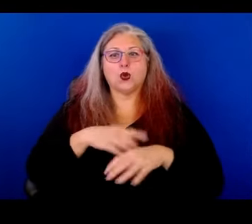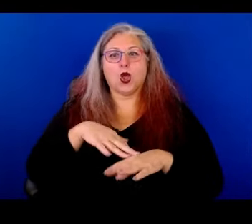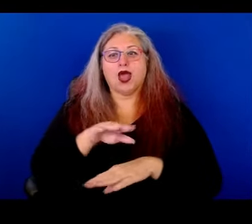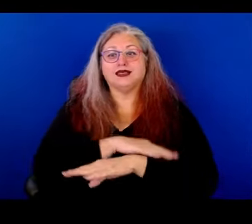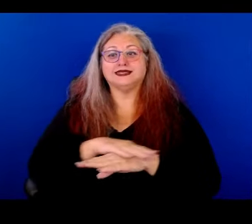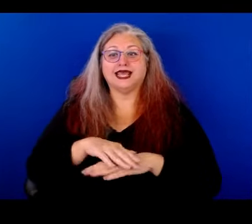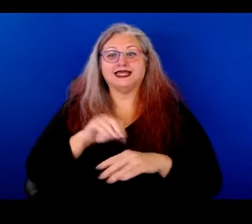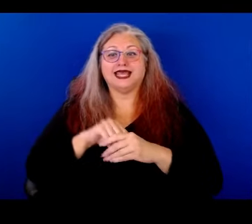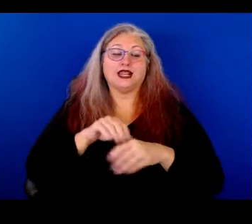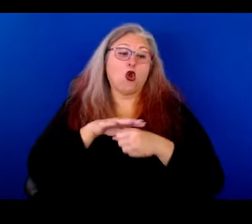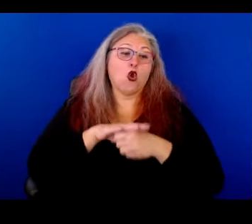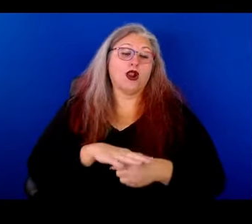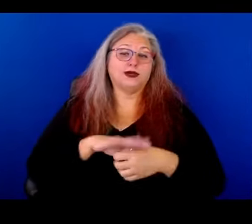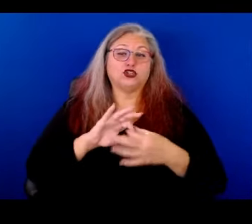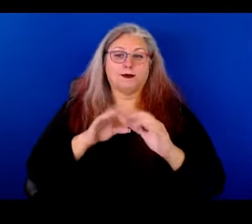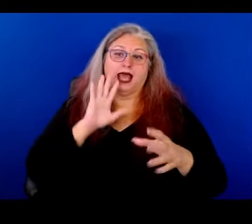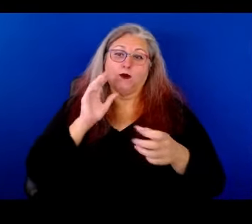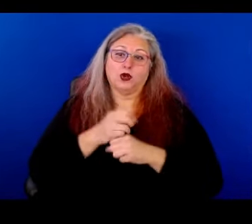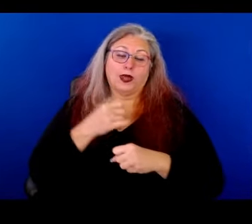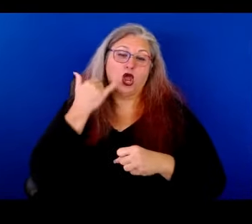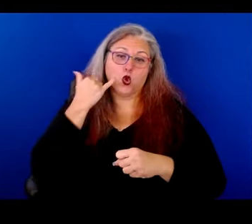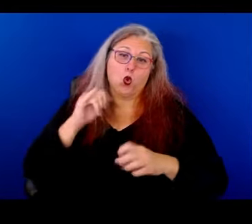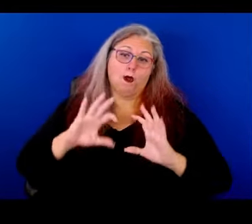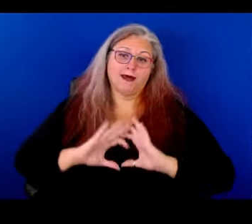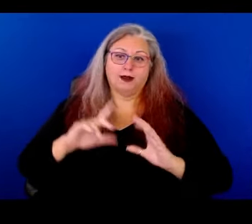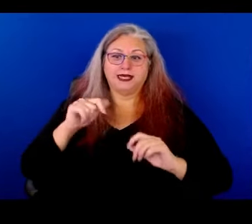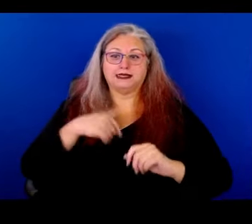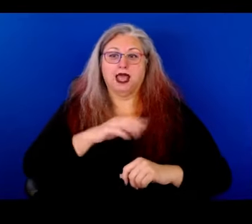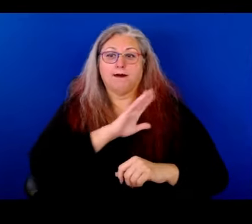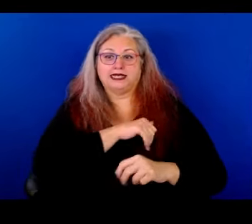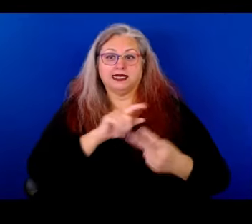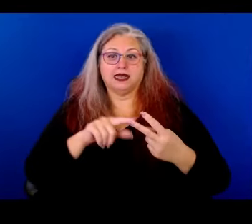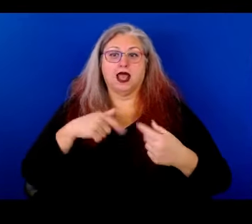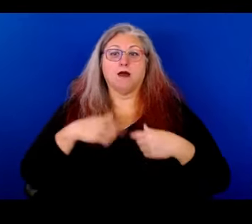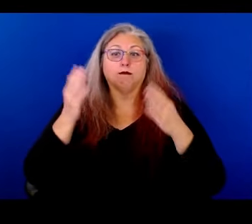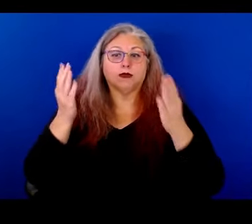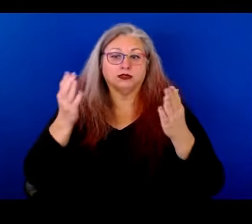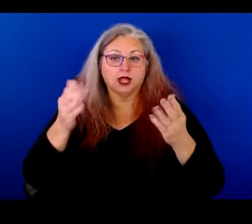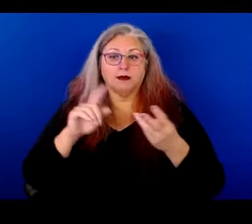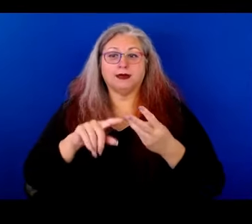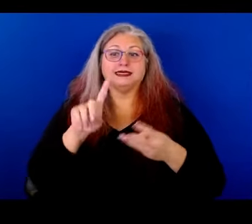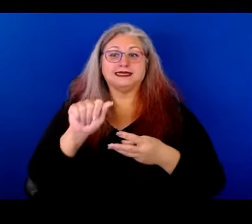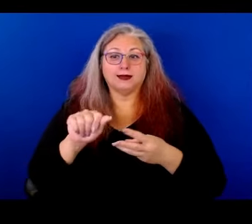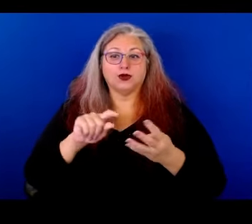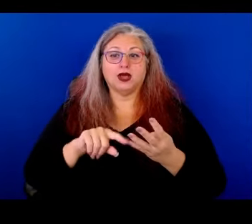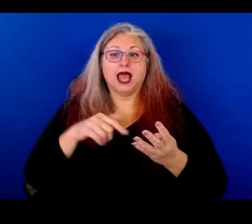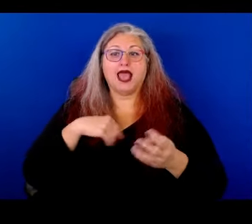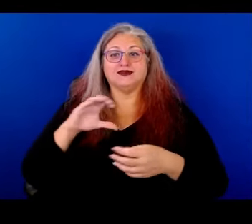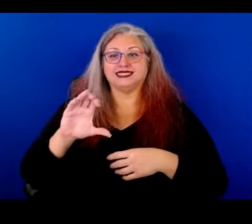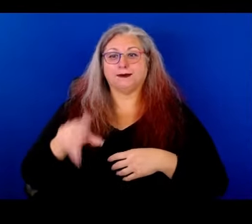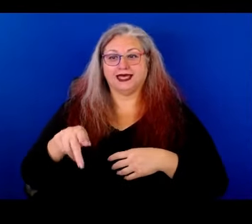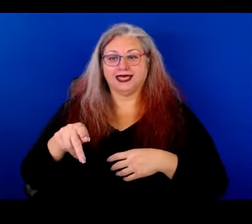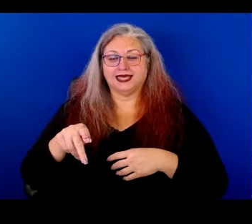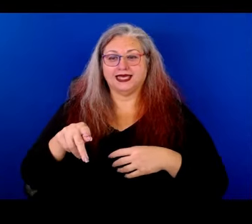stage that in the oppression Olympics, I would win a gold medal because I'm Palestinian, I'm Muslim, I'm disabled. So I